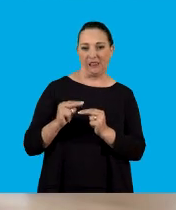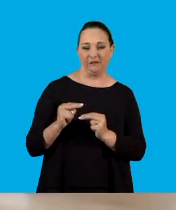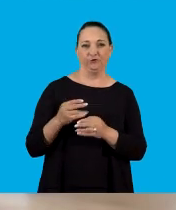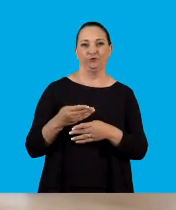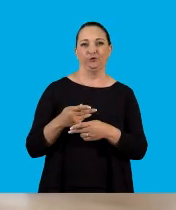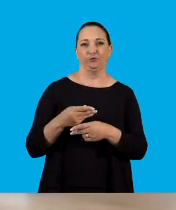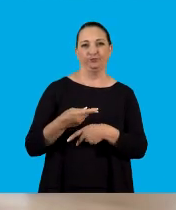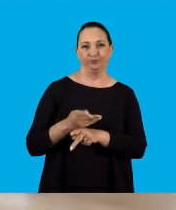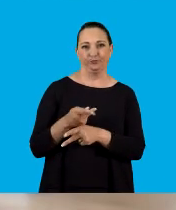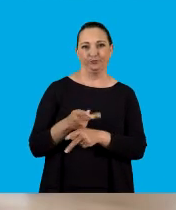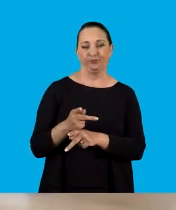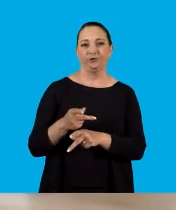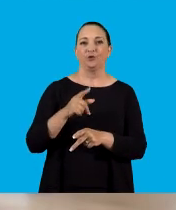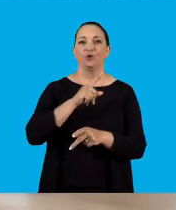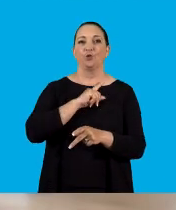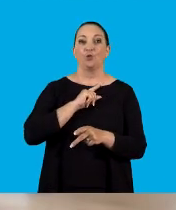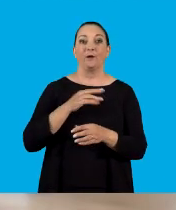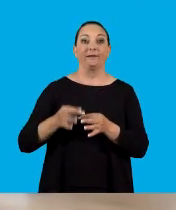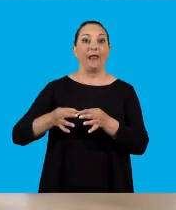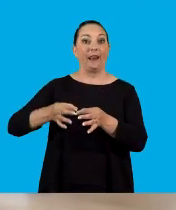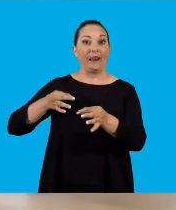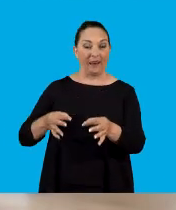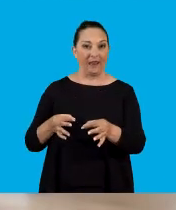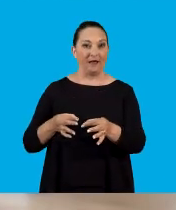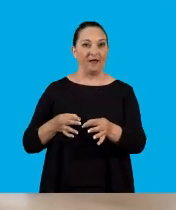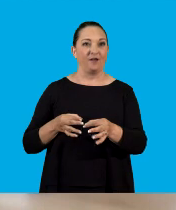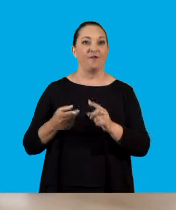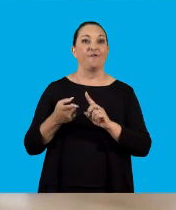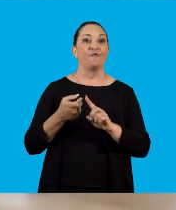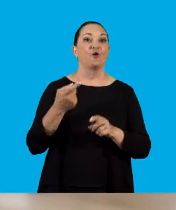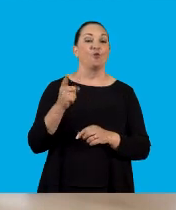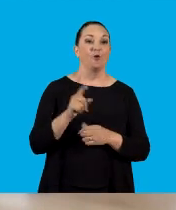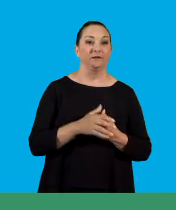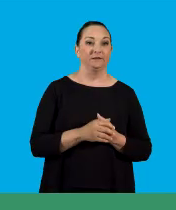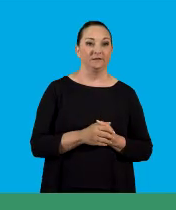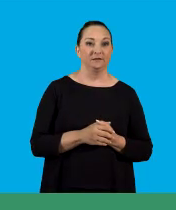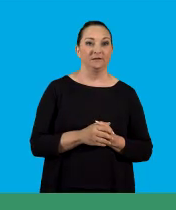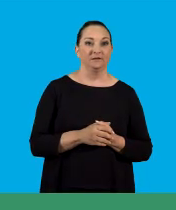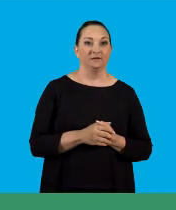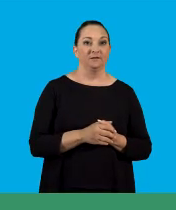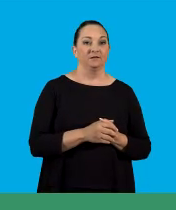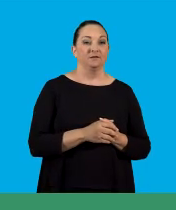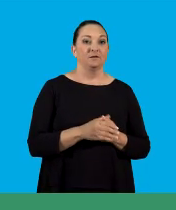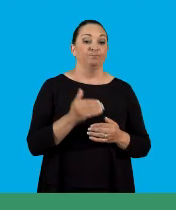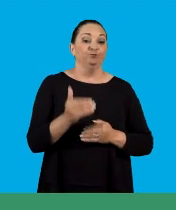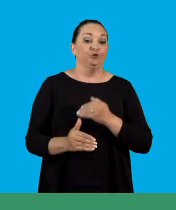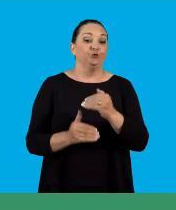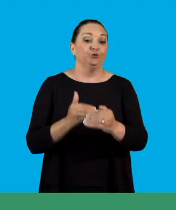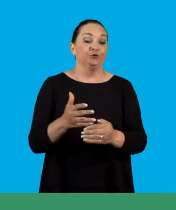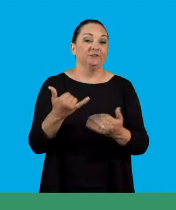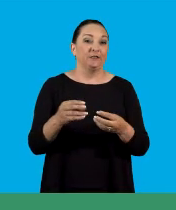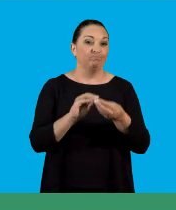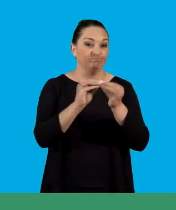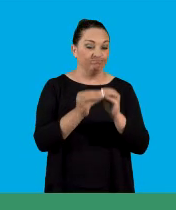less because of the delay which was created by a delay, the delay in the production process